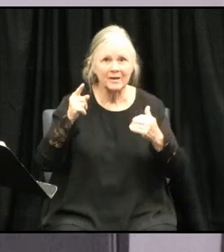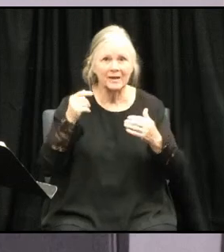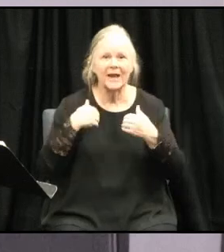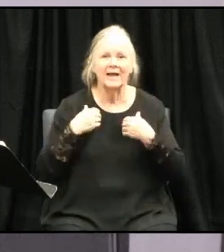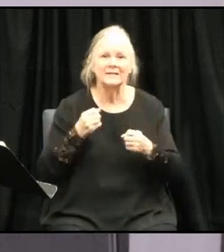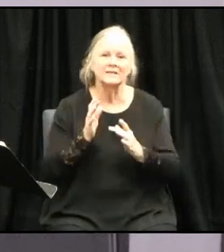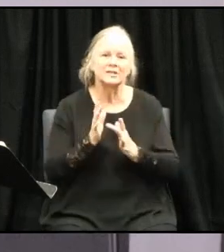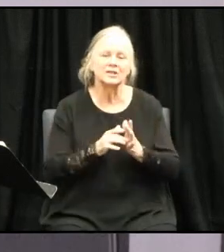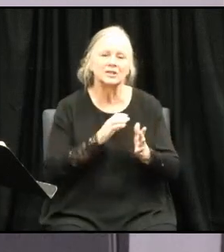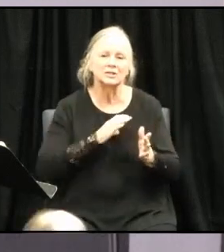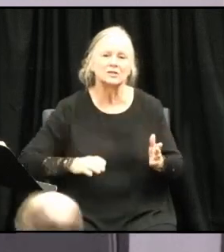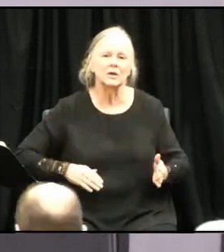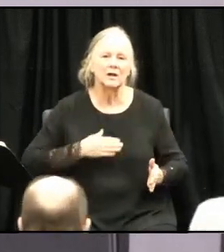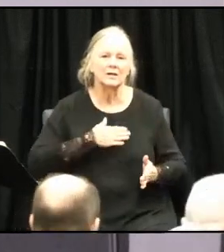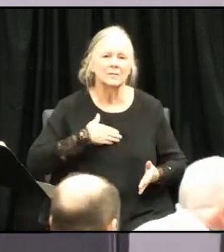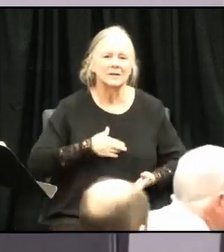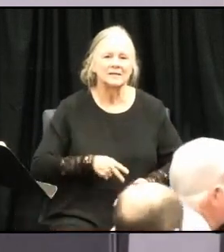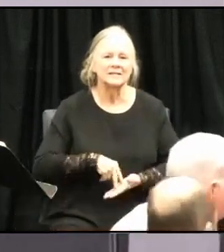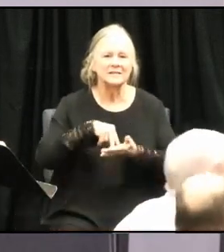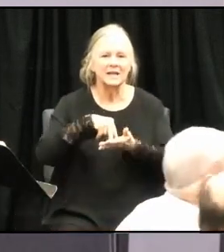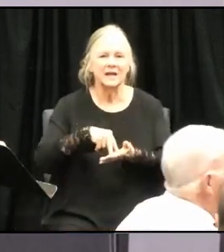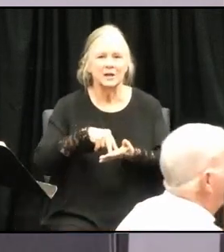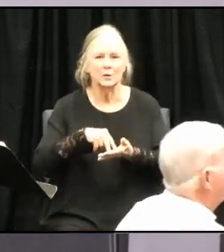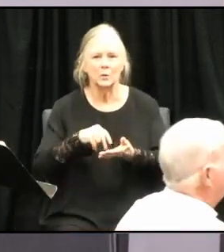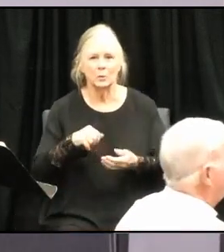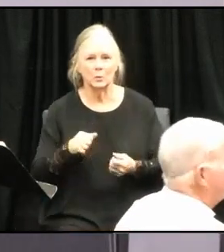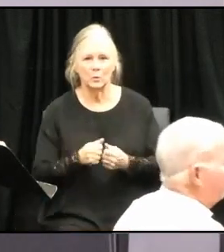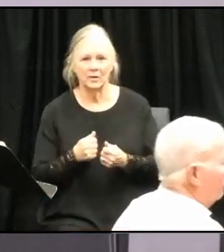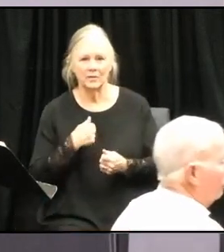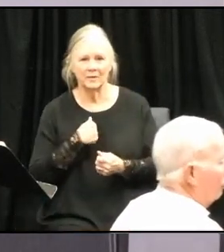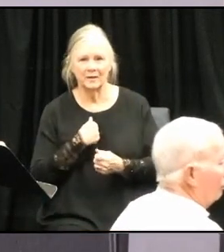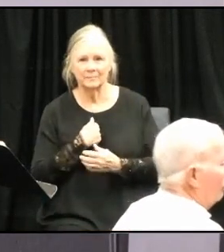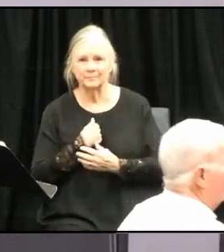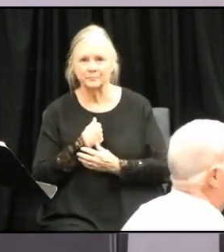please. Thank you.